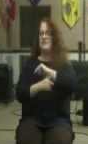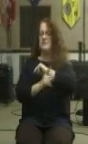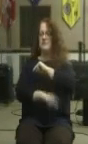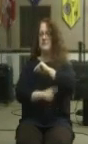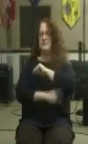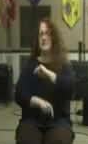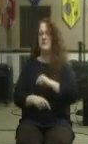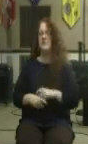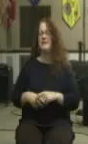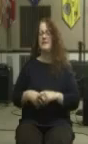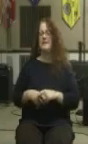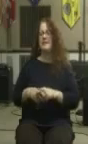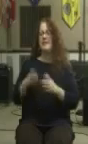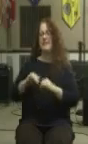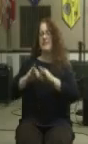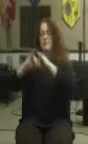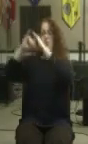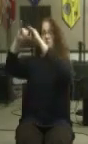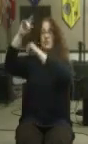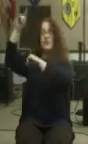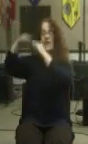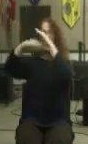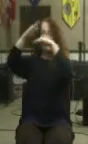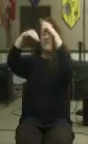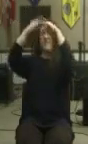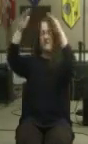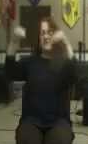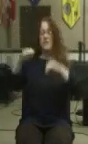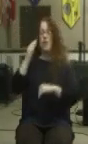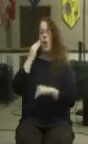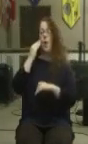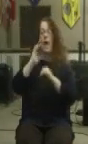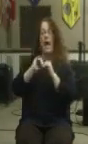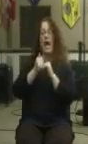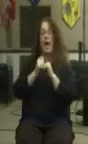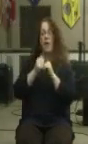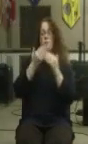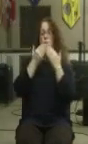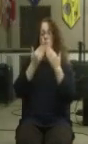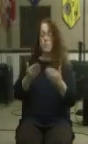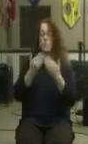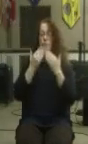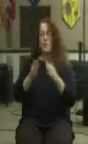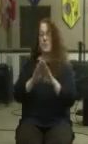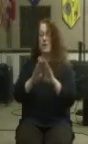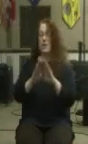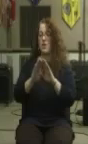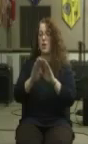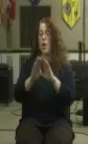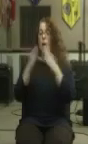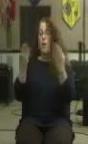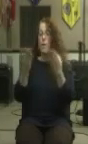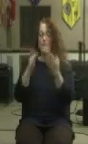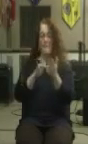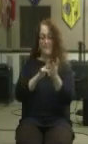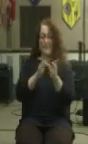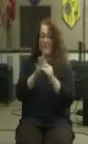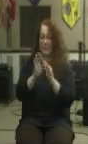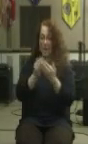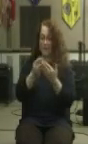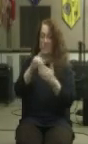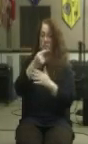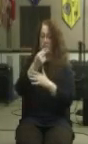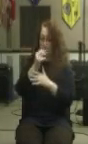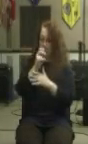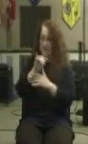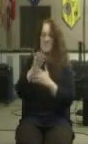steal. Let's lay up treasures. Do you know how great it is that we can open our Bible